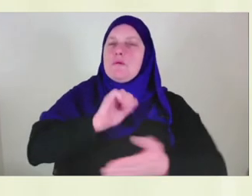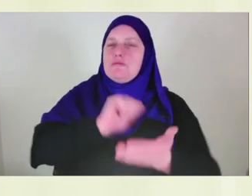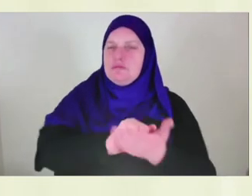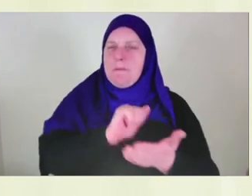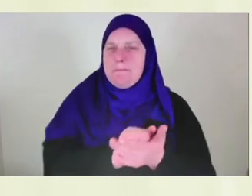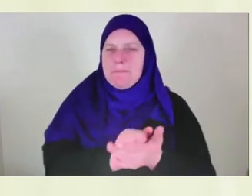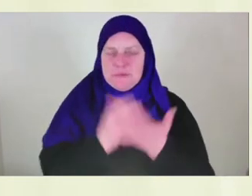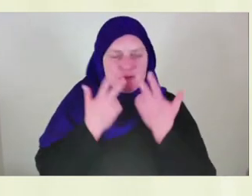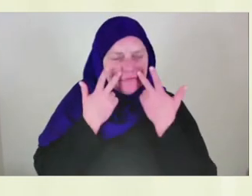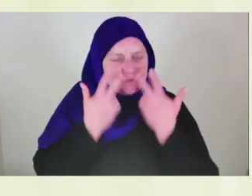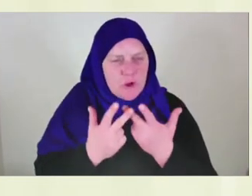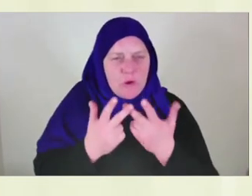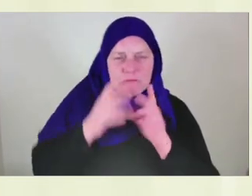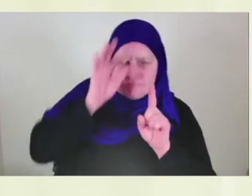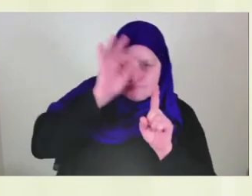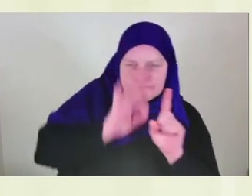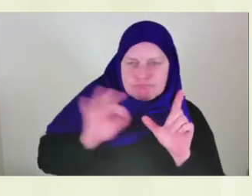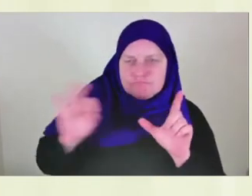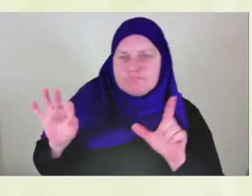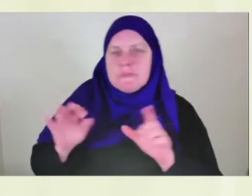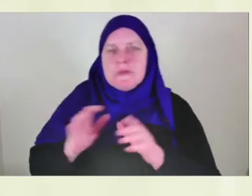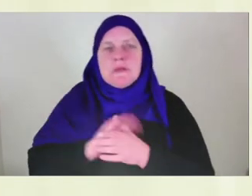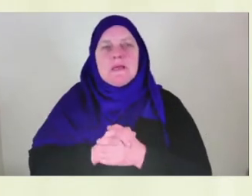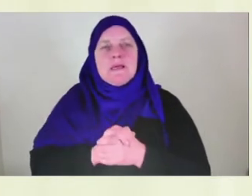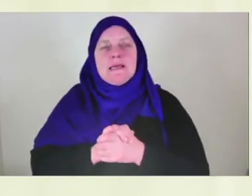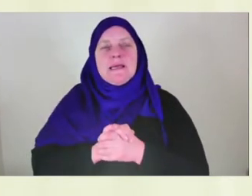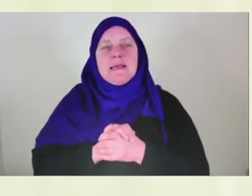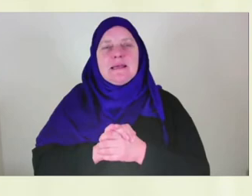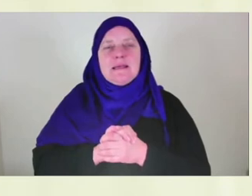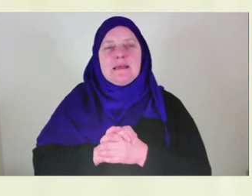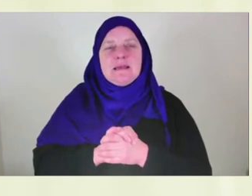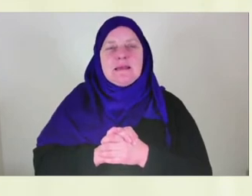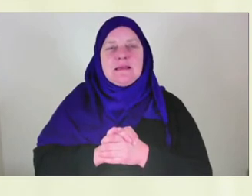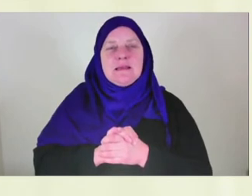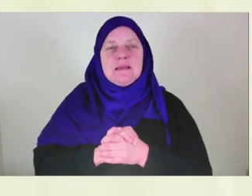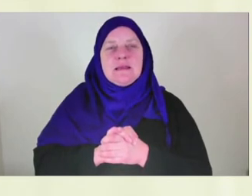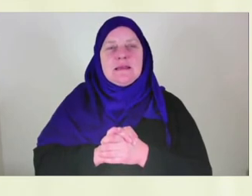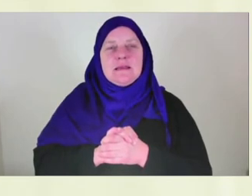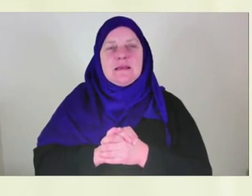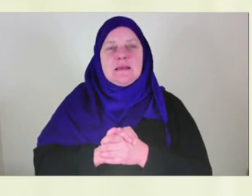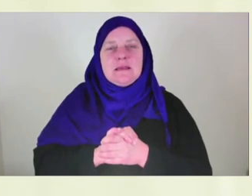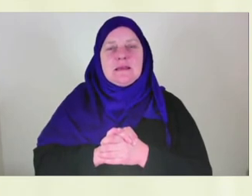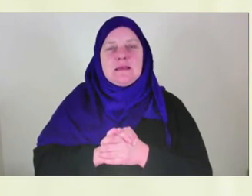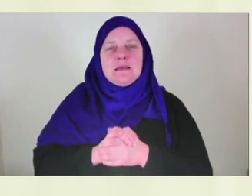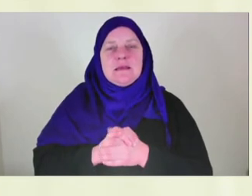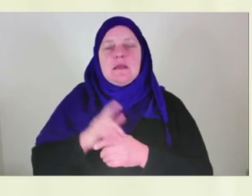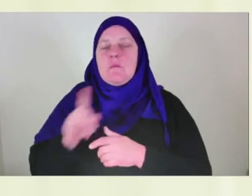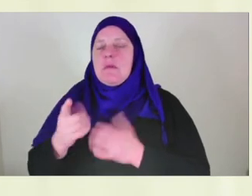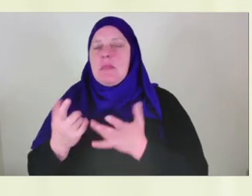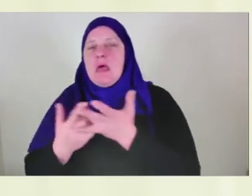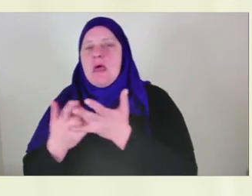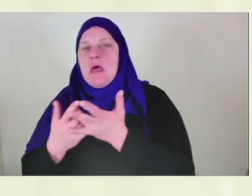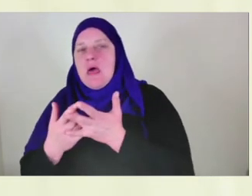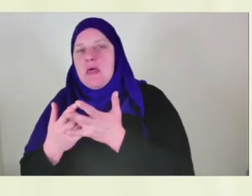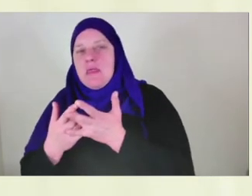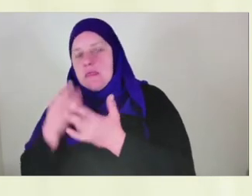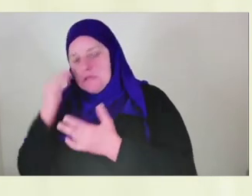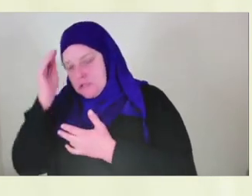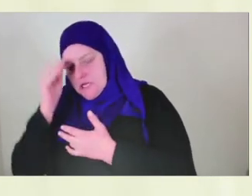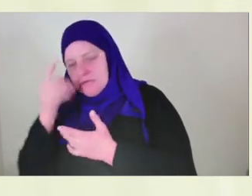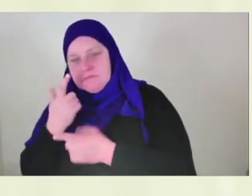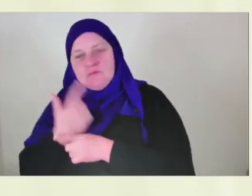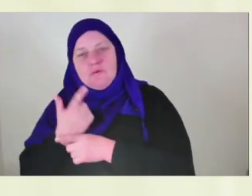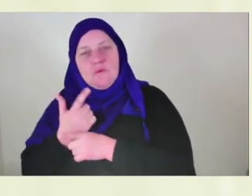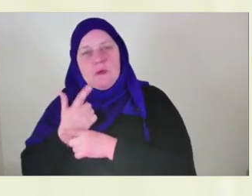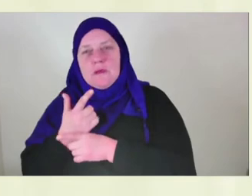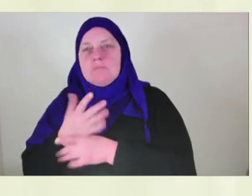like, when Sheikh Mansour was speaking, it's easier for me to absorb it. Yep. But someone that doesn't have, and a lot of the people that understand